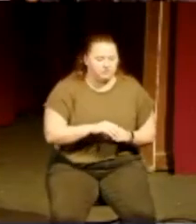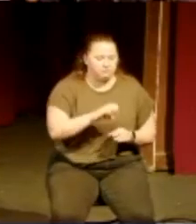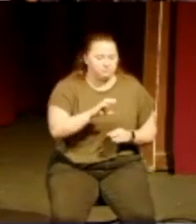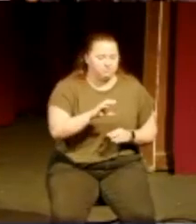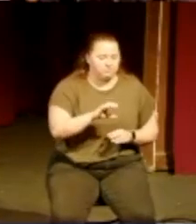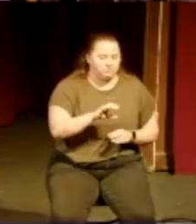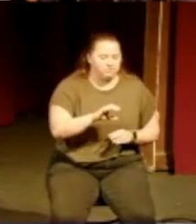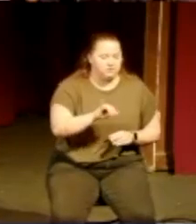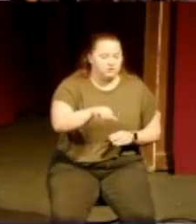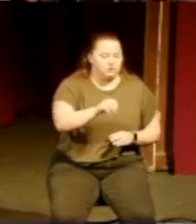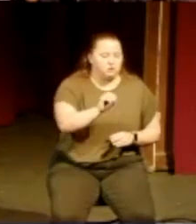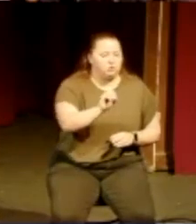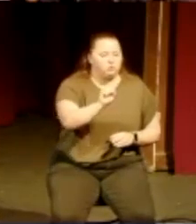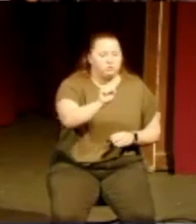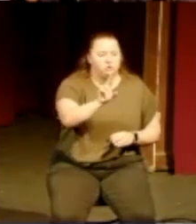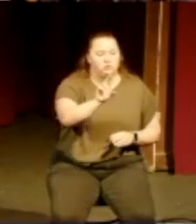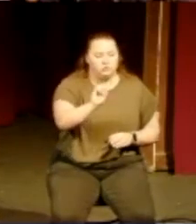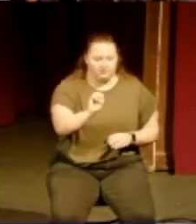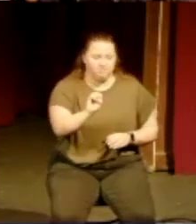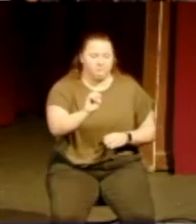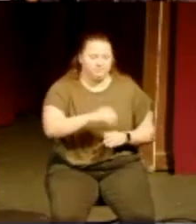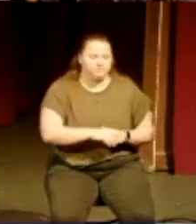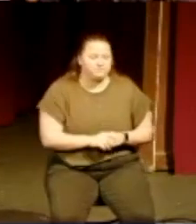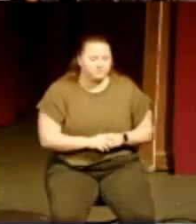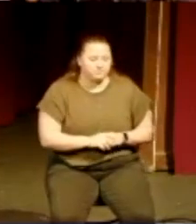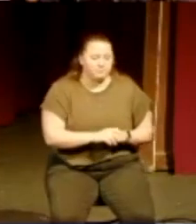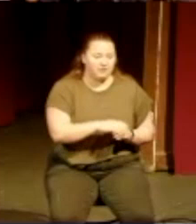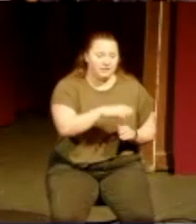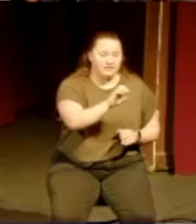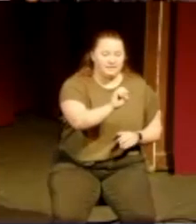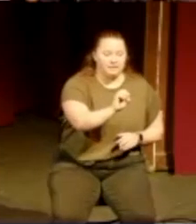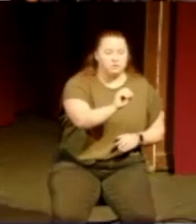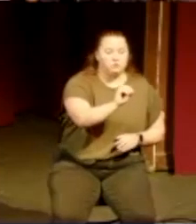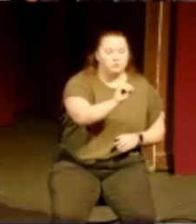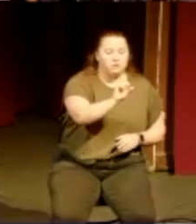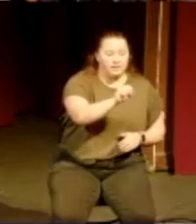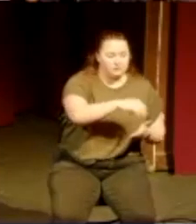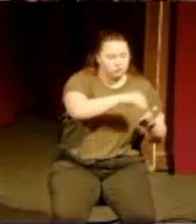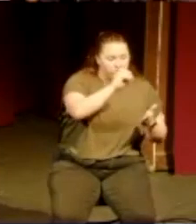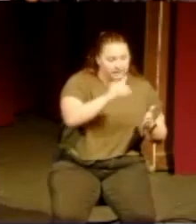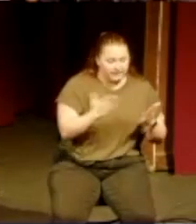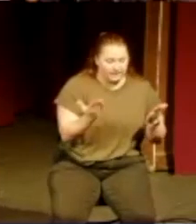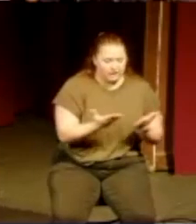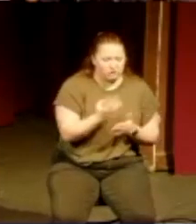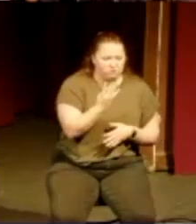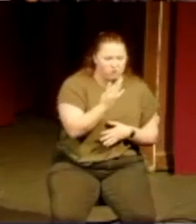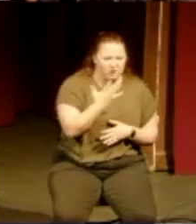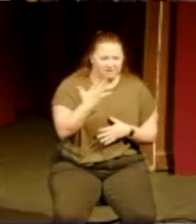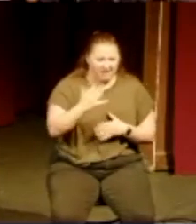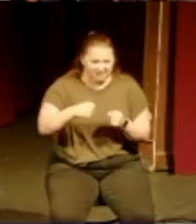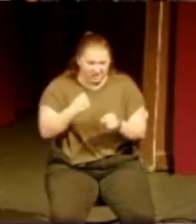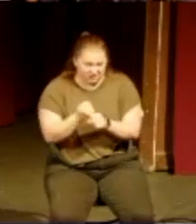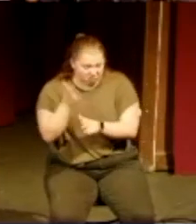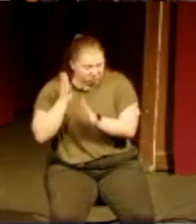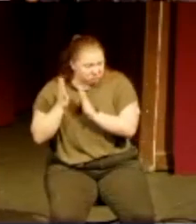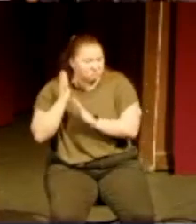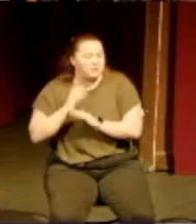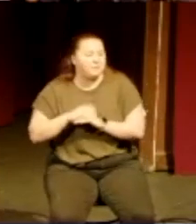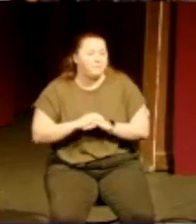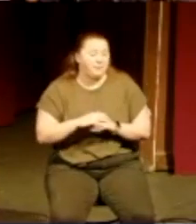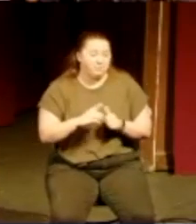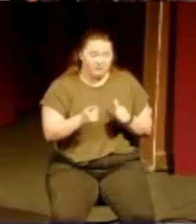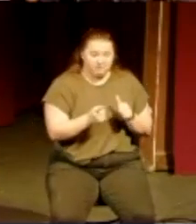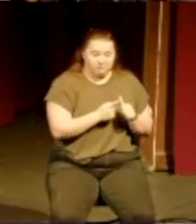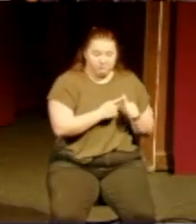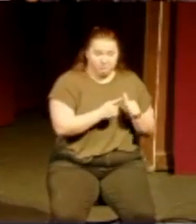a EOPNS and AMEND student here 4 or 5 years ago. You may recall one of my first convocations, we